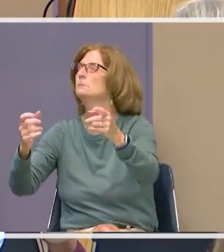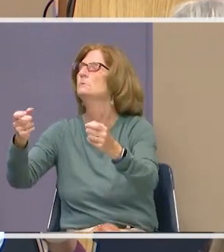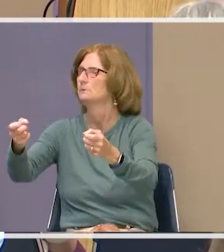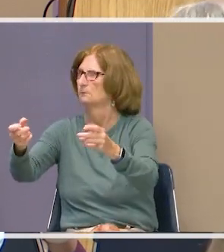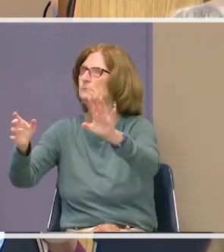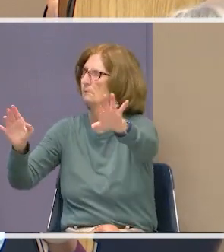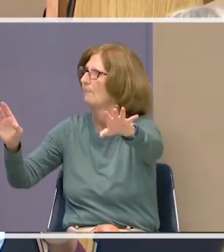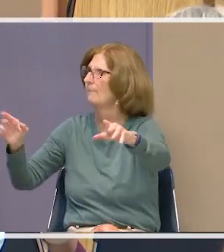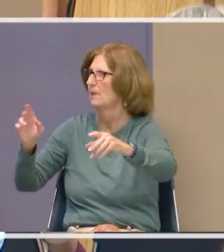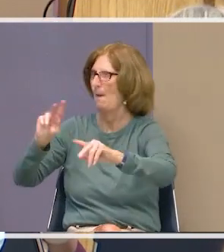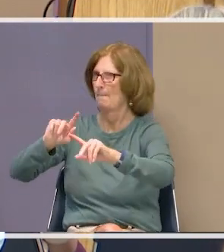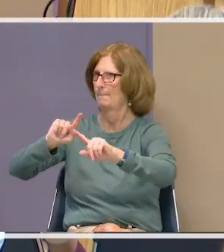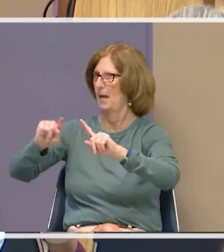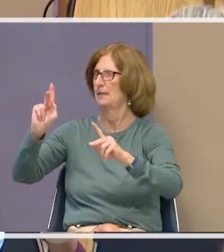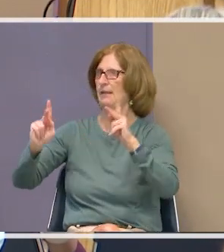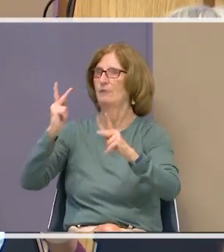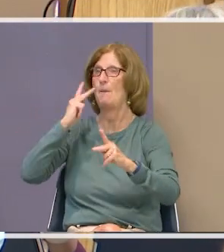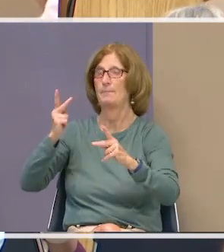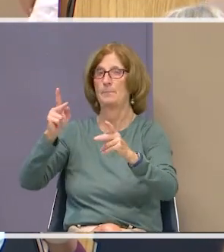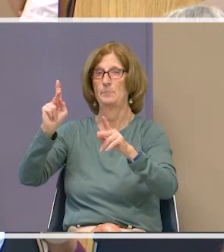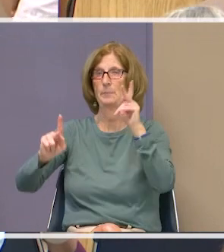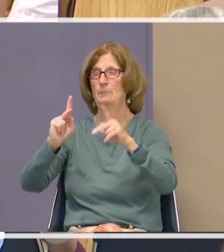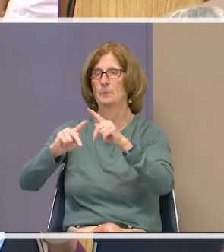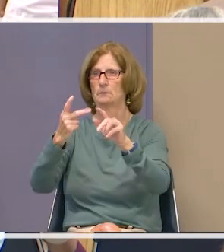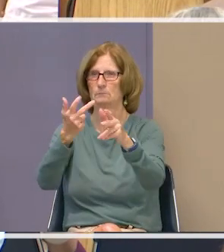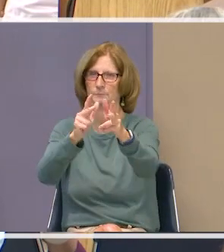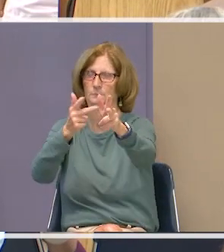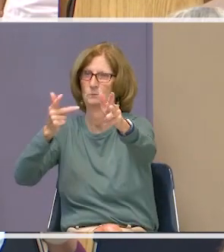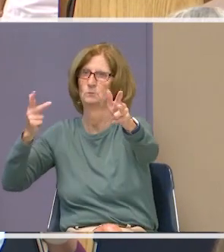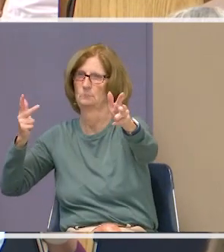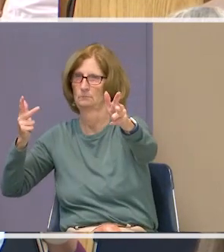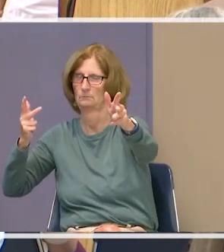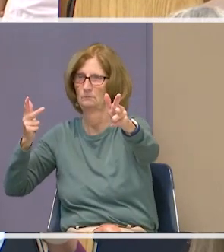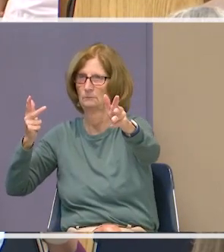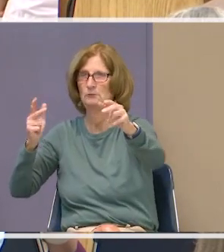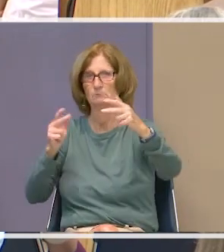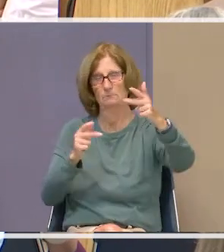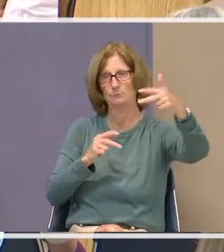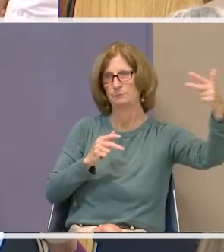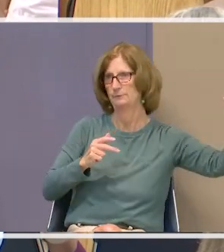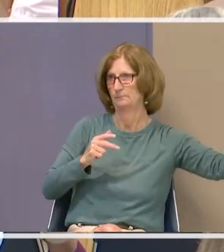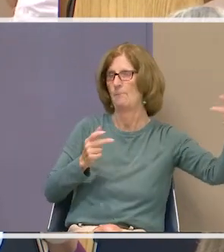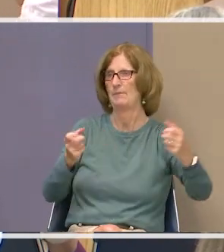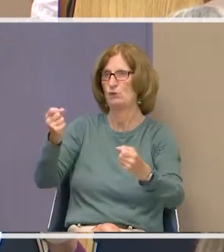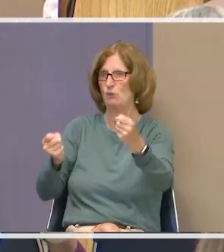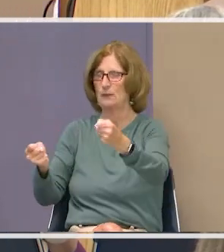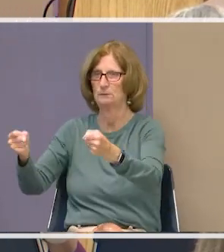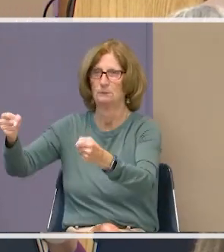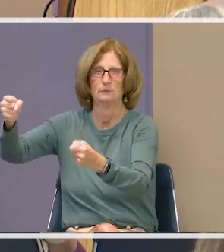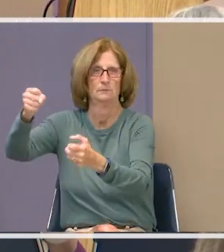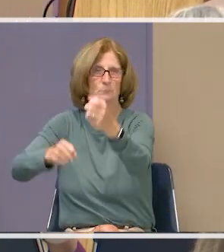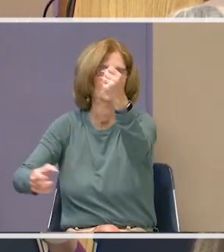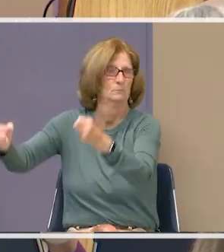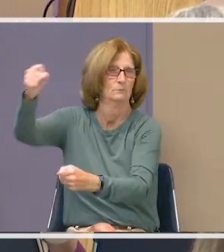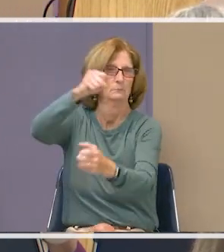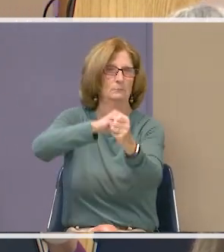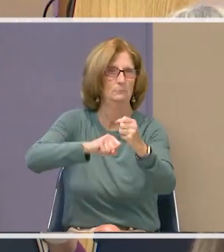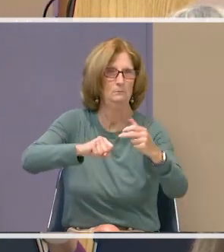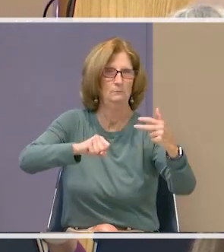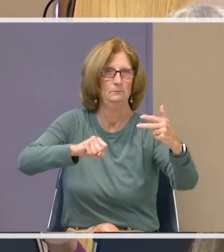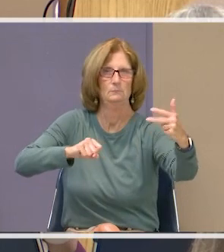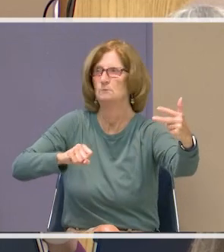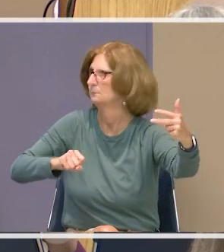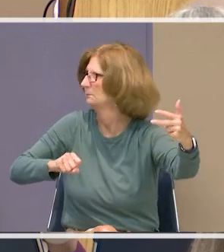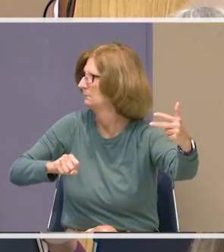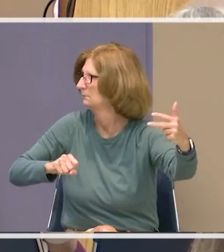understand, but if people stack up too close to the intersection, a truck can't make that radius. yes. I need people to